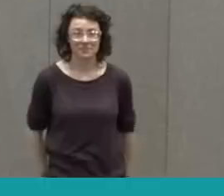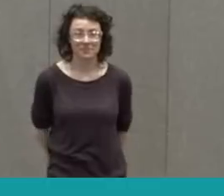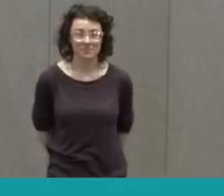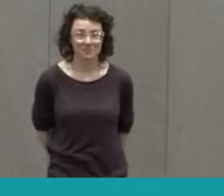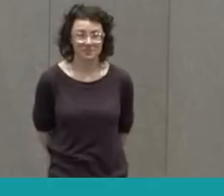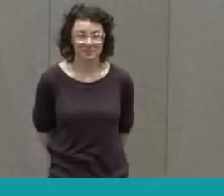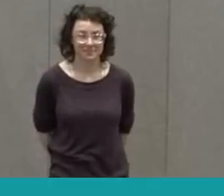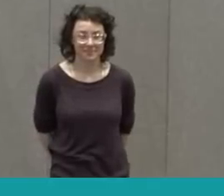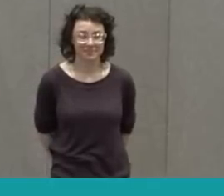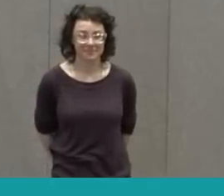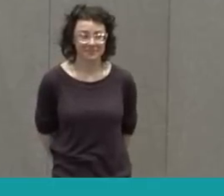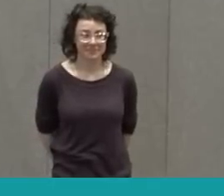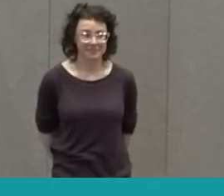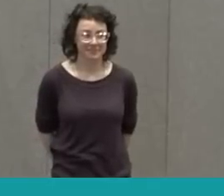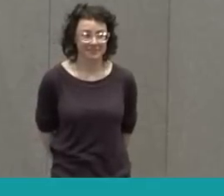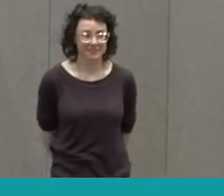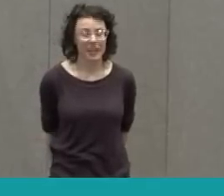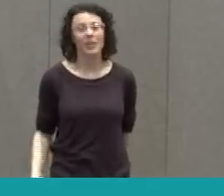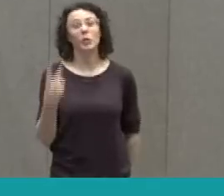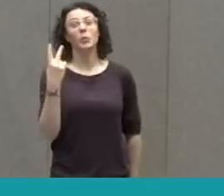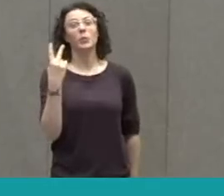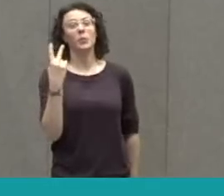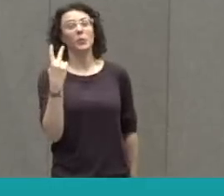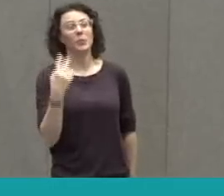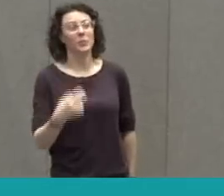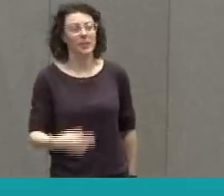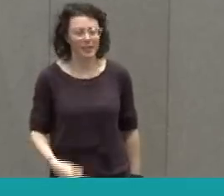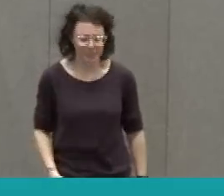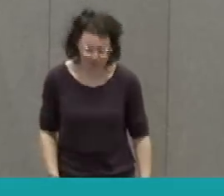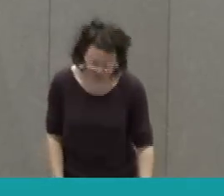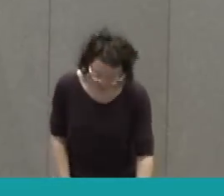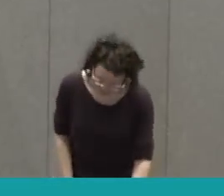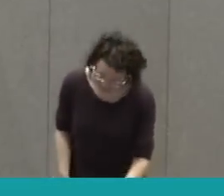Okay. 2. That's right.